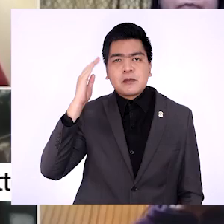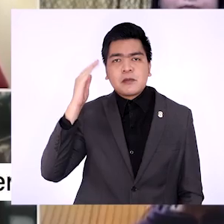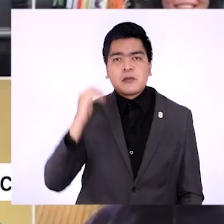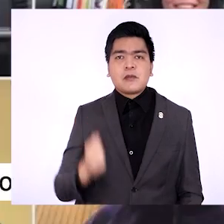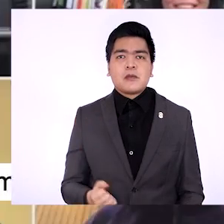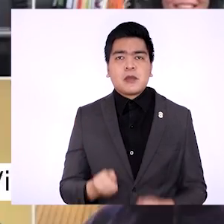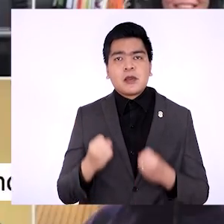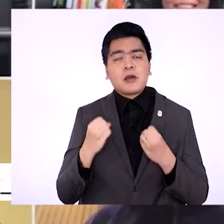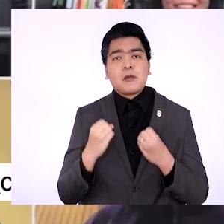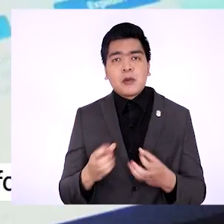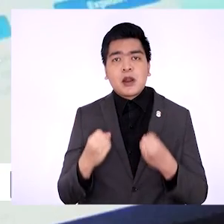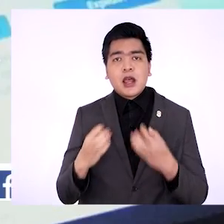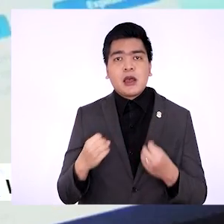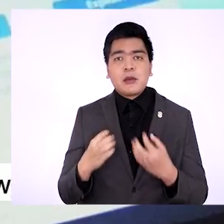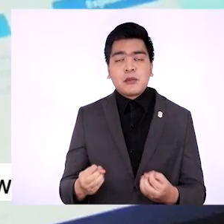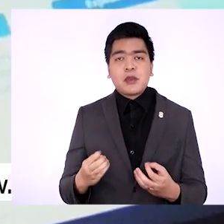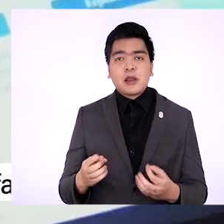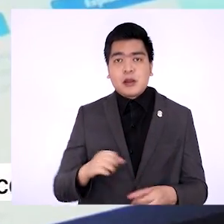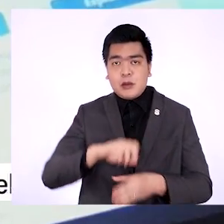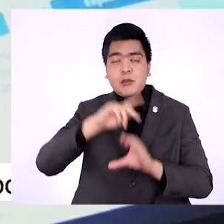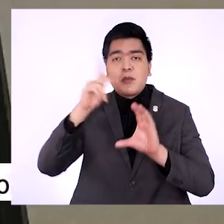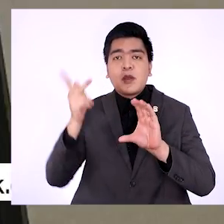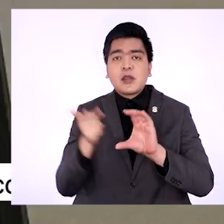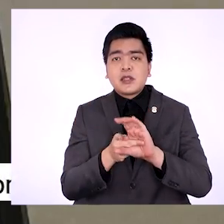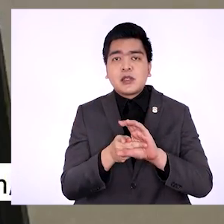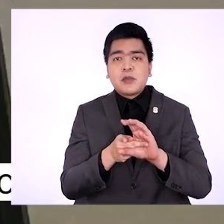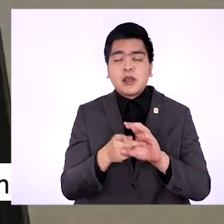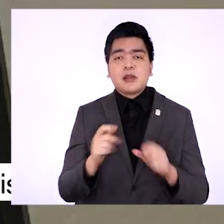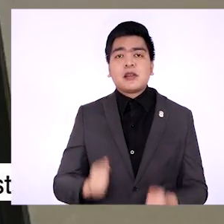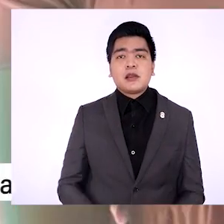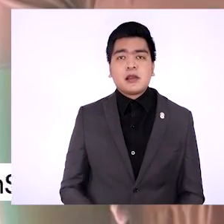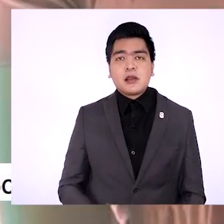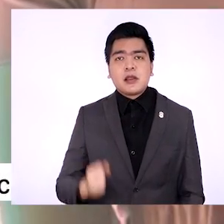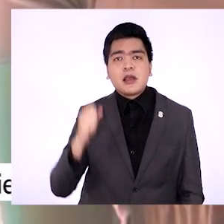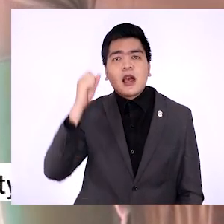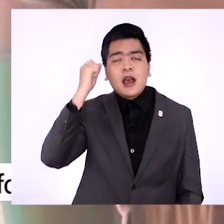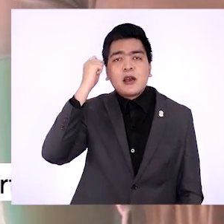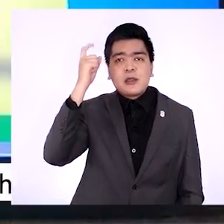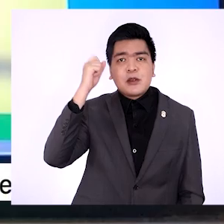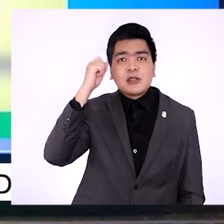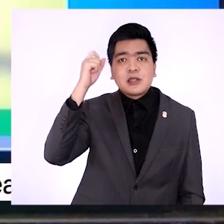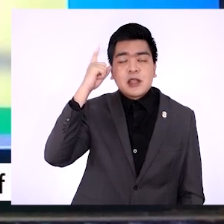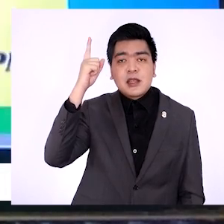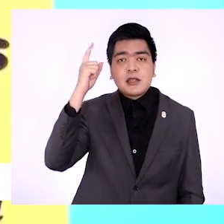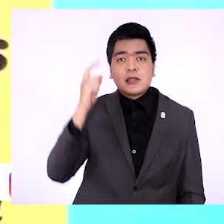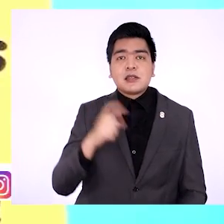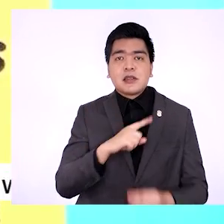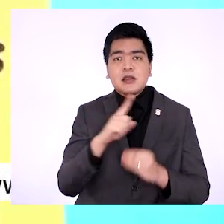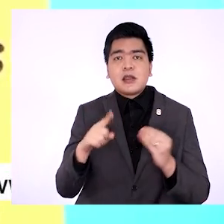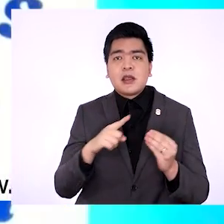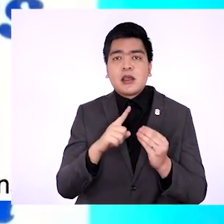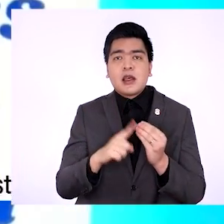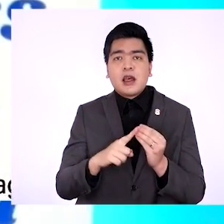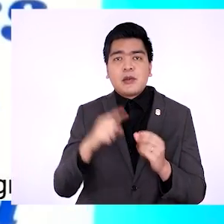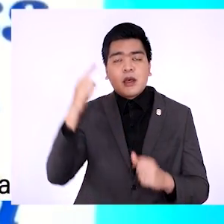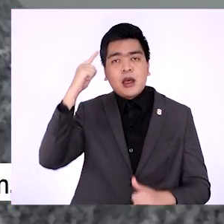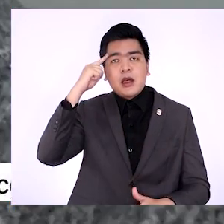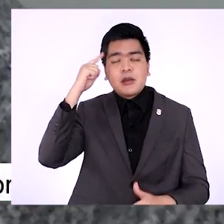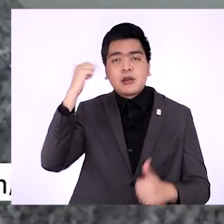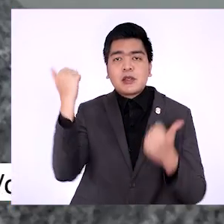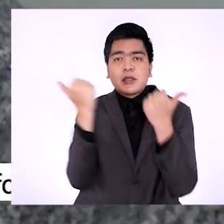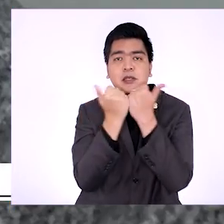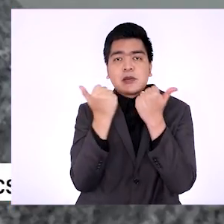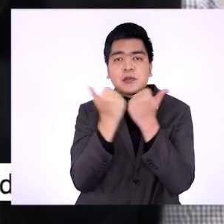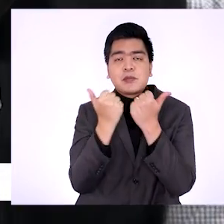Binhi who were in attendance would have a fairly wide-ranging knowledge of what it means to be on the autism spectrum